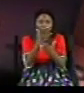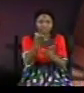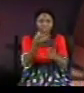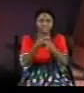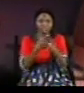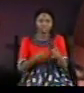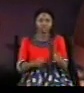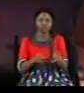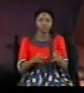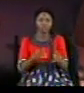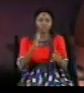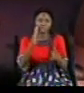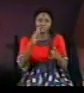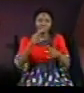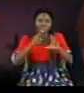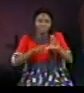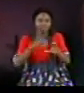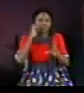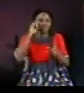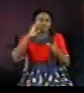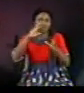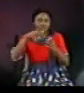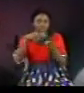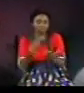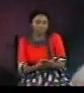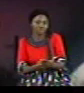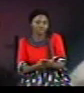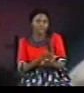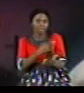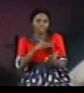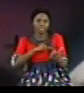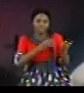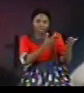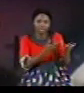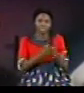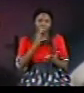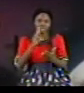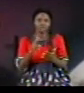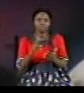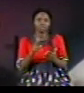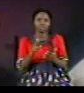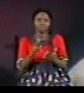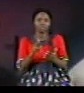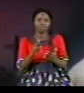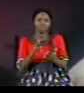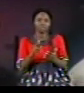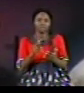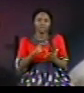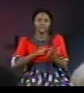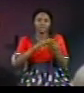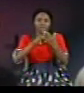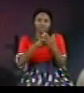she slumped. And I carry her. As I carry her, I started